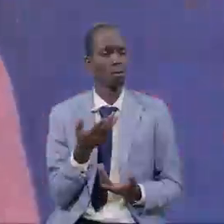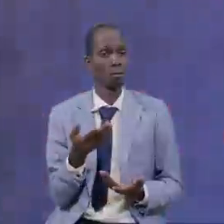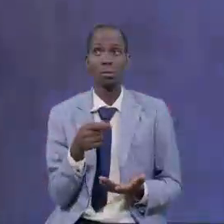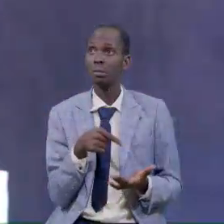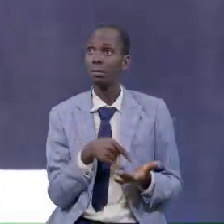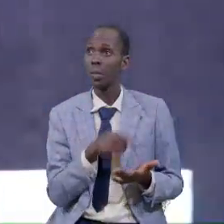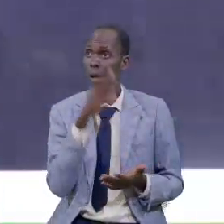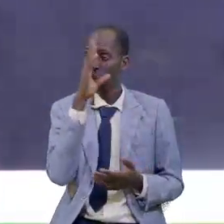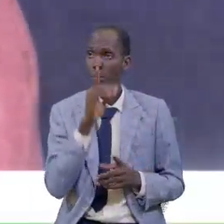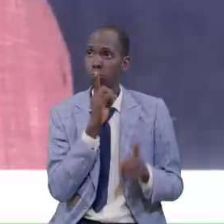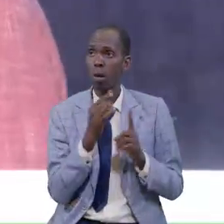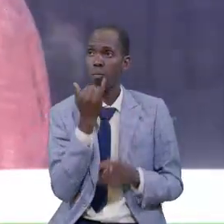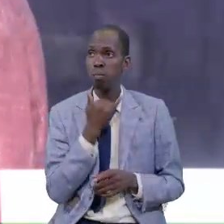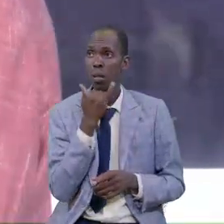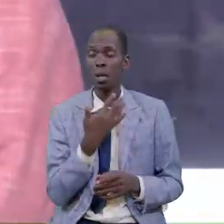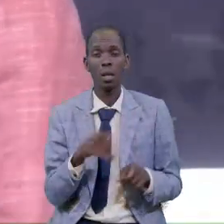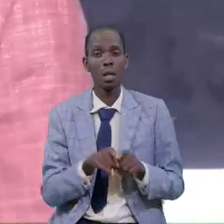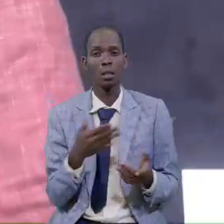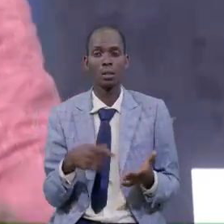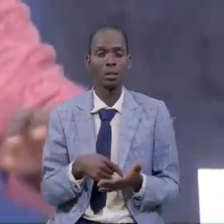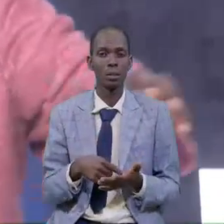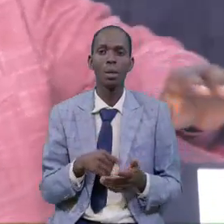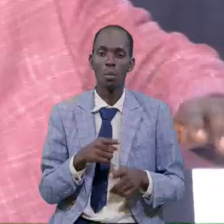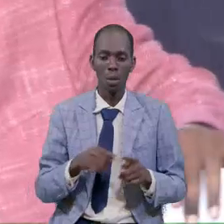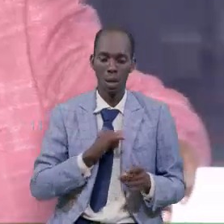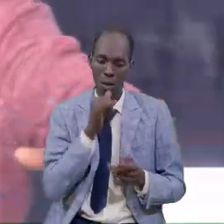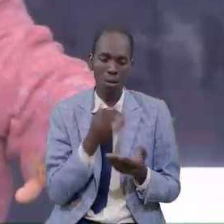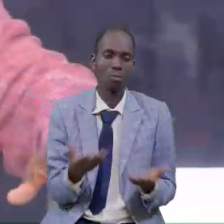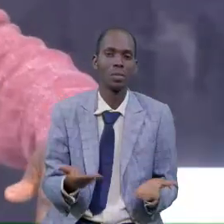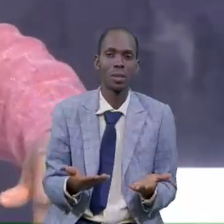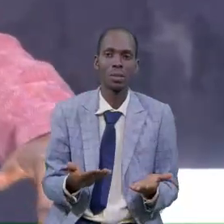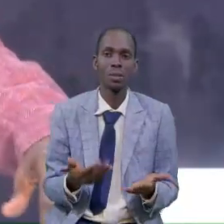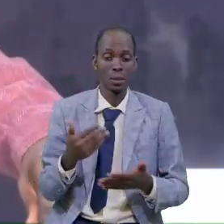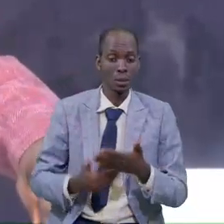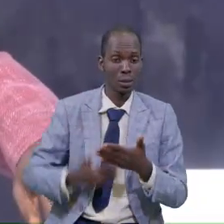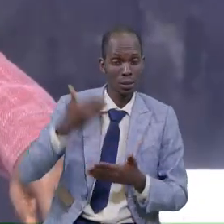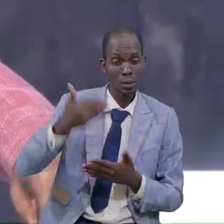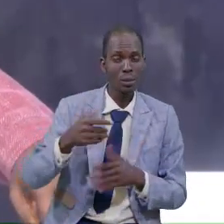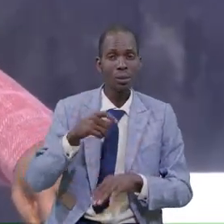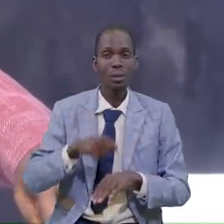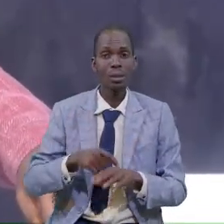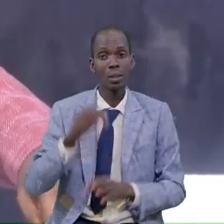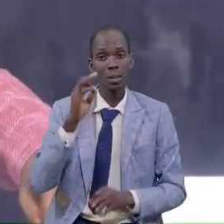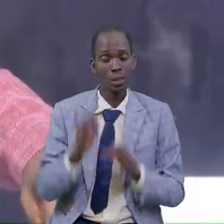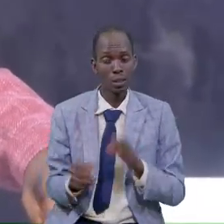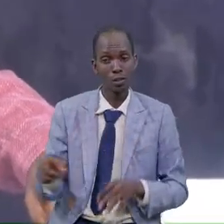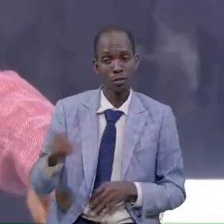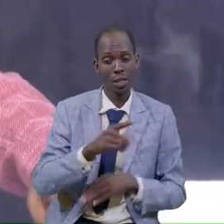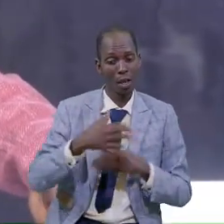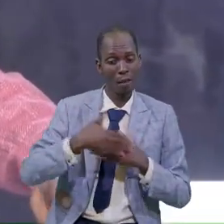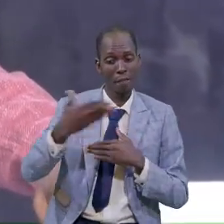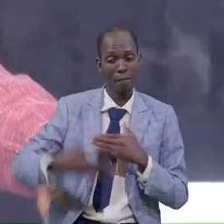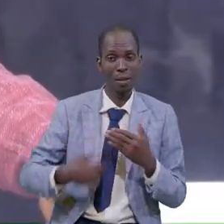speaks. Okay, I'm here, I'm here. Next time, if they invite him again, I will not